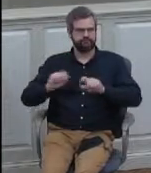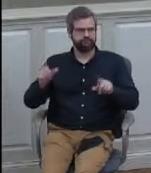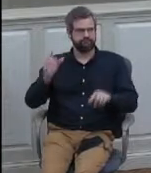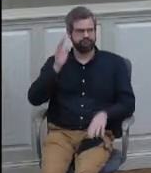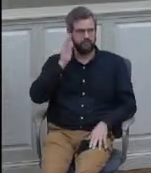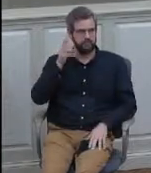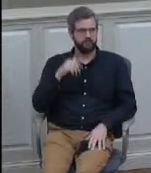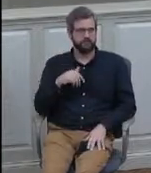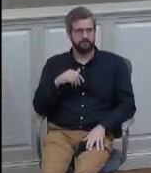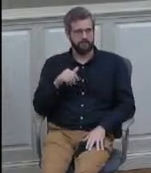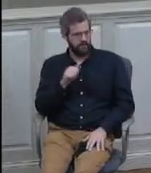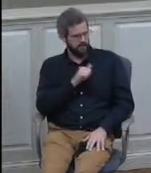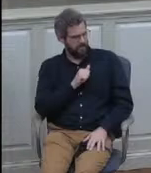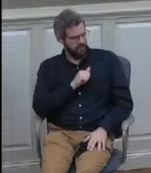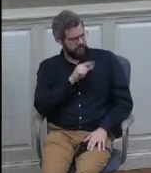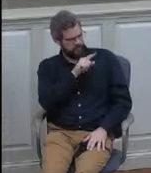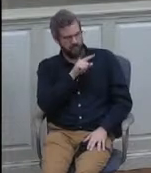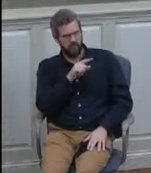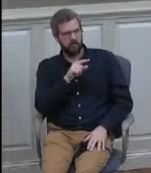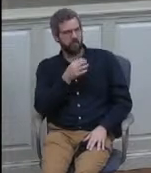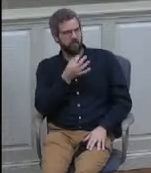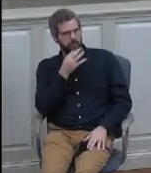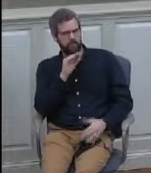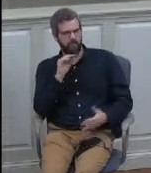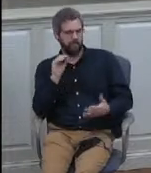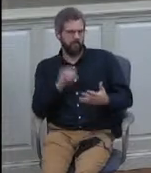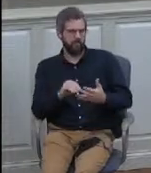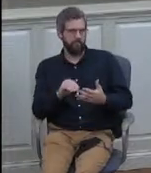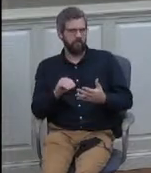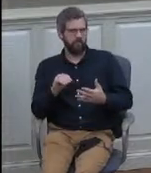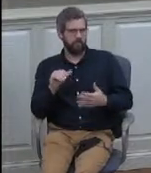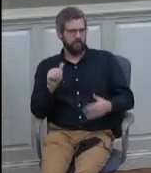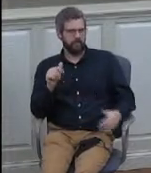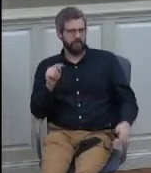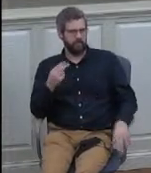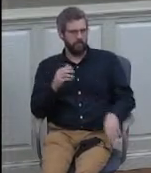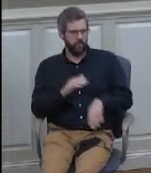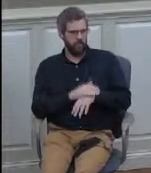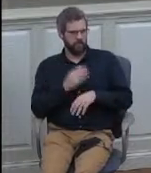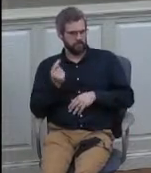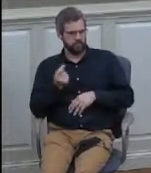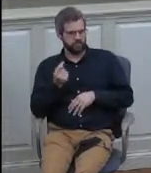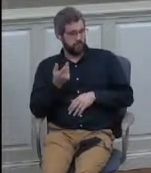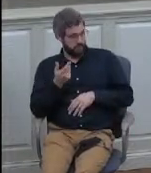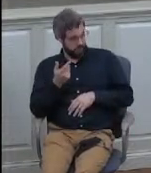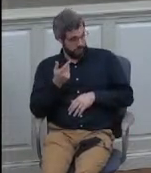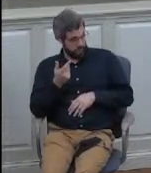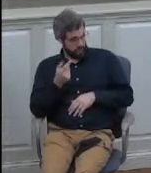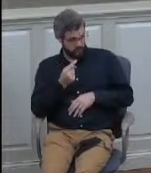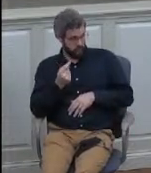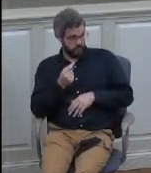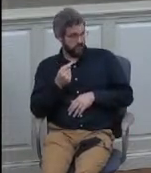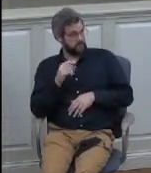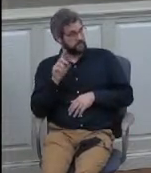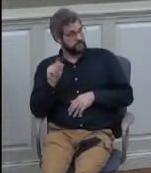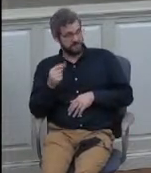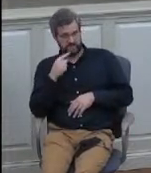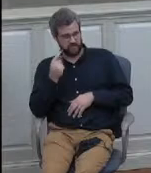And you slipped one in here on May that the one's 10th. One's on a Tuesday. Since we're changing, Tuesdays aren't really good for me.